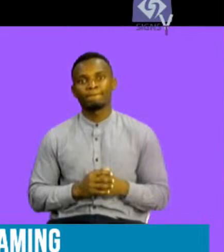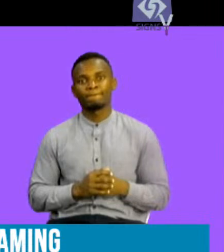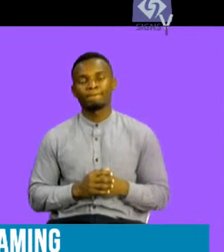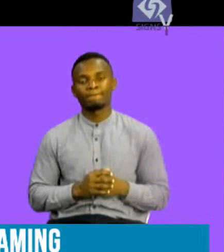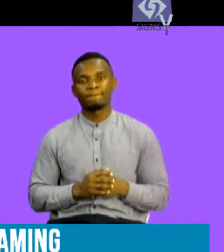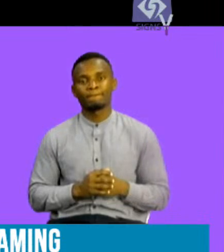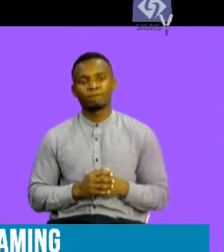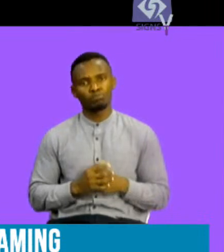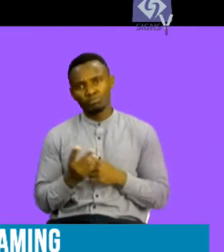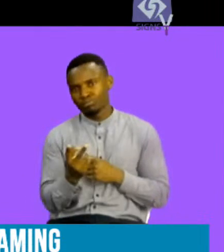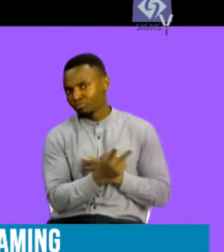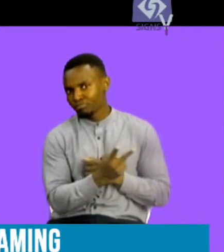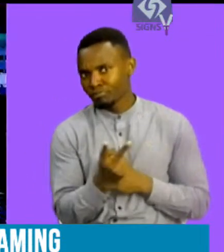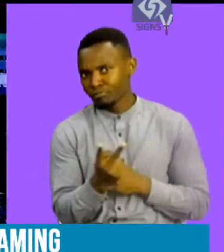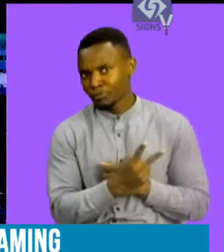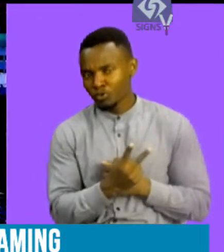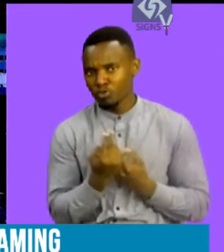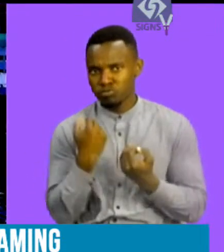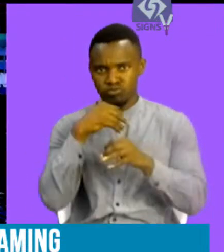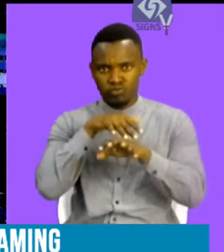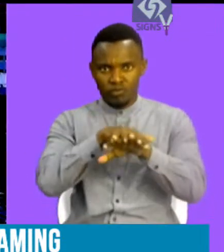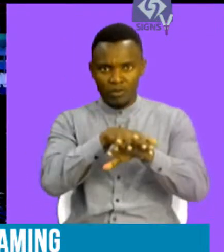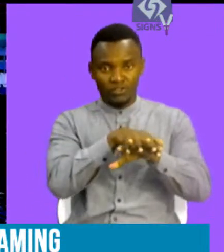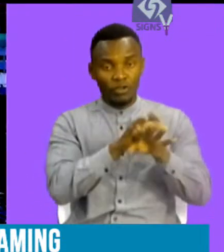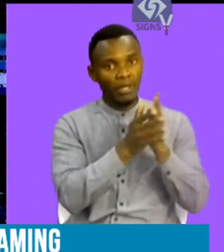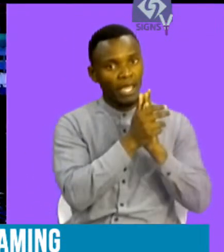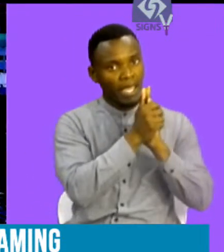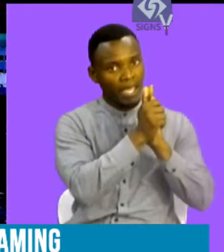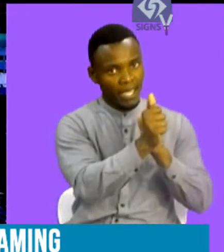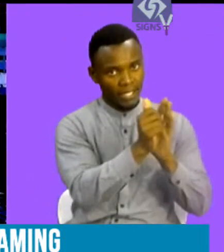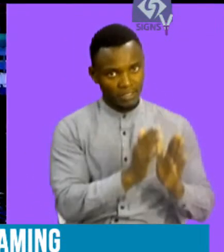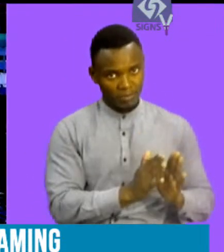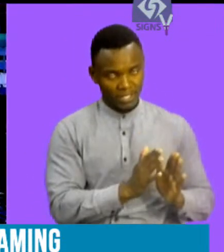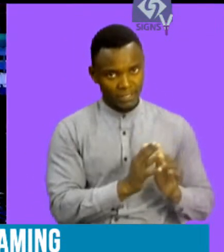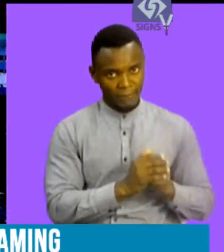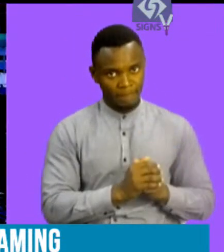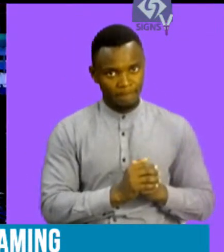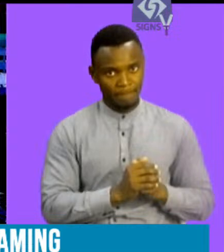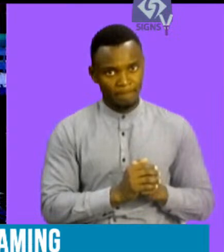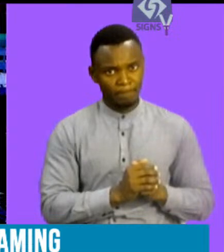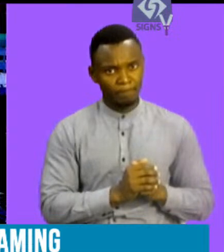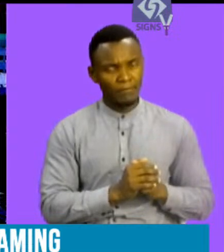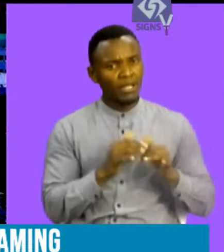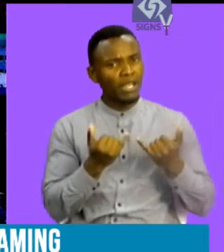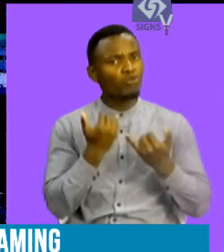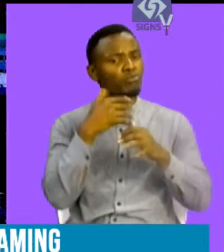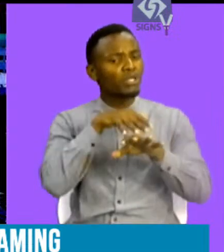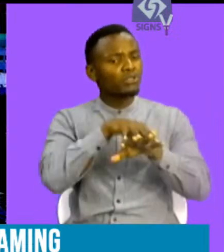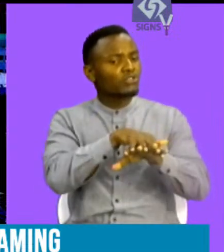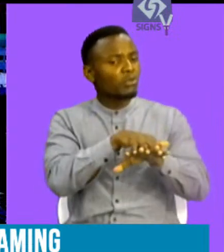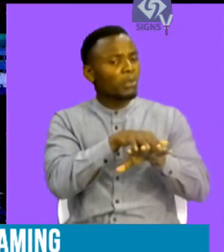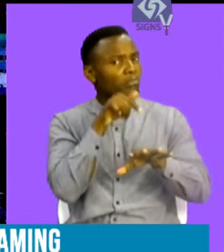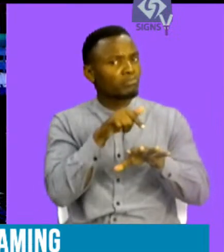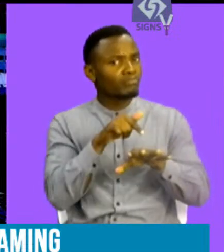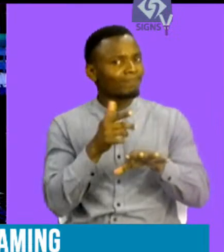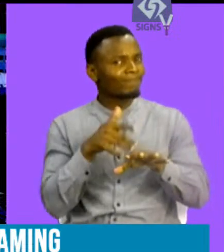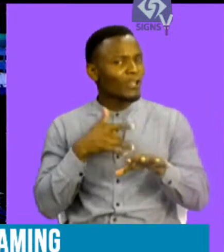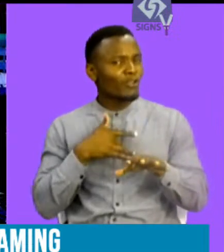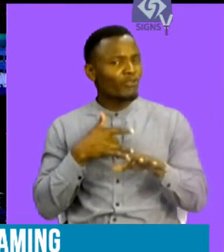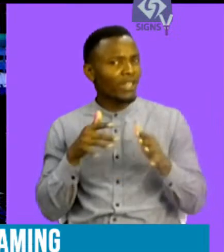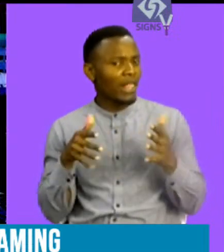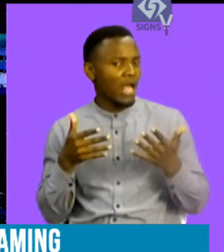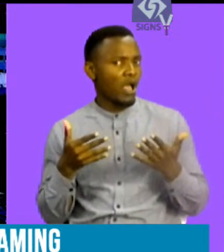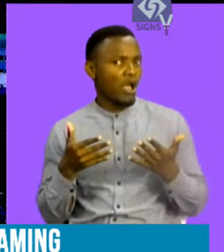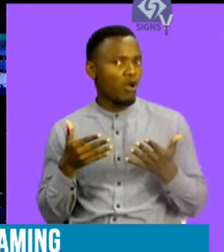You all are mainstreaming experts. And before we talk about the day still yet again, how does mainstreaming look for you, even at